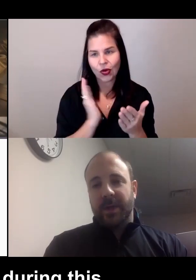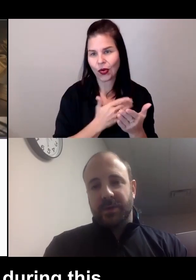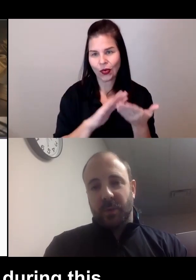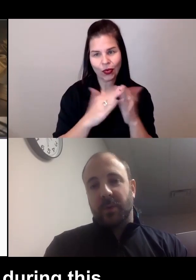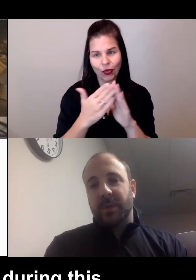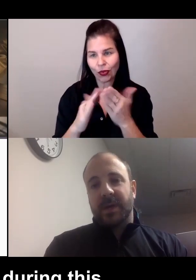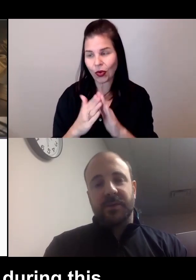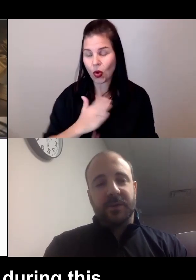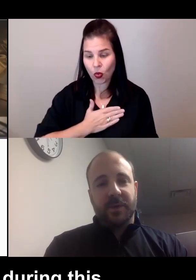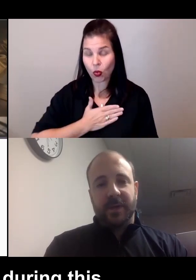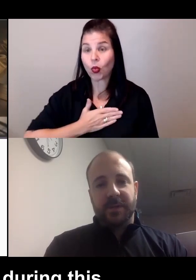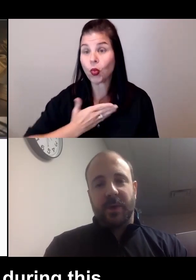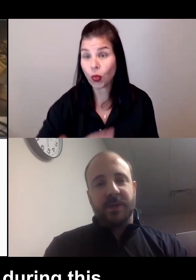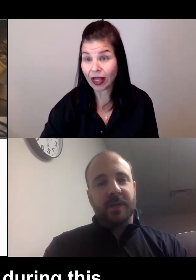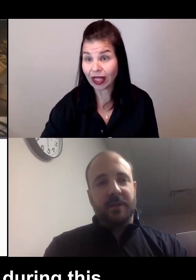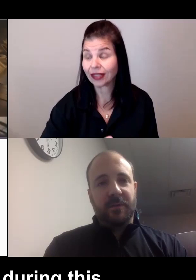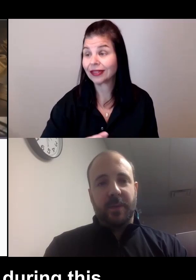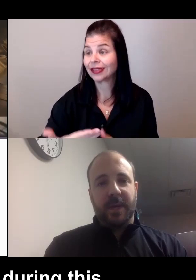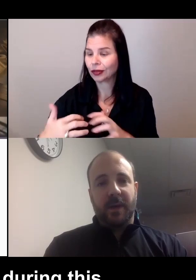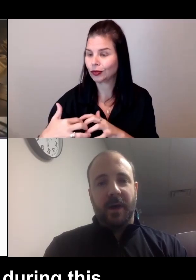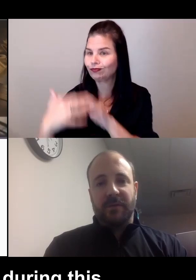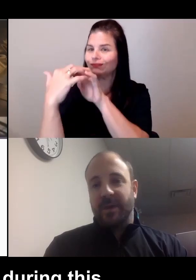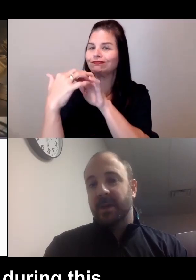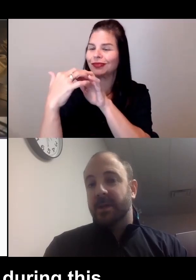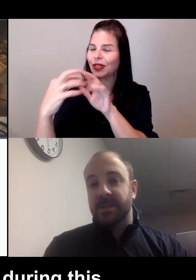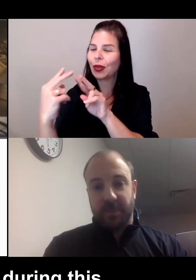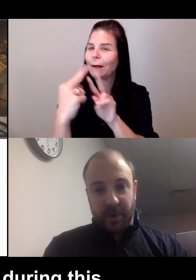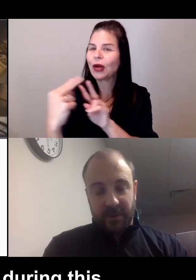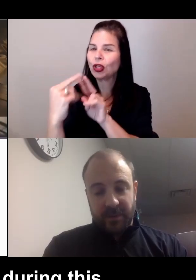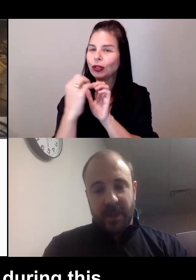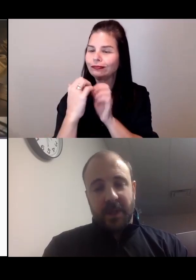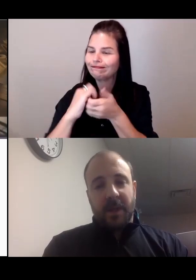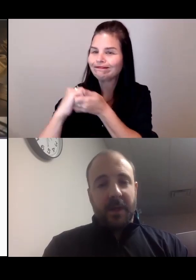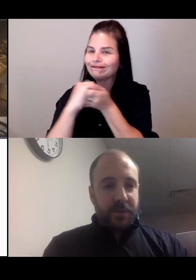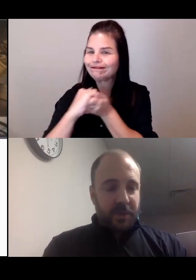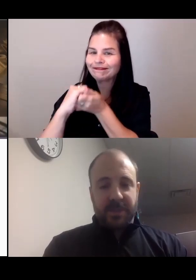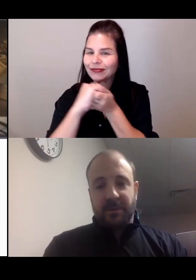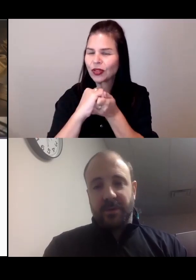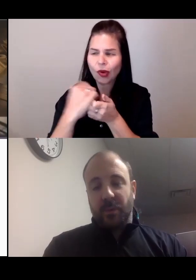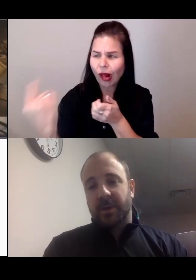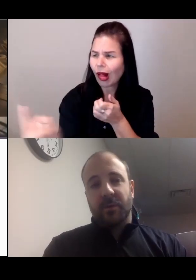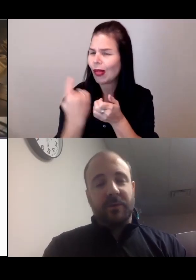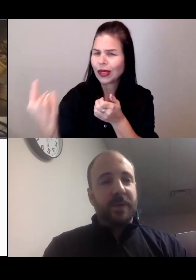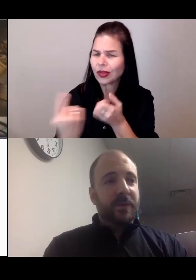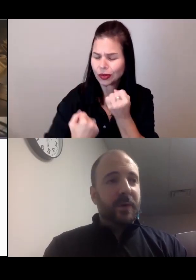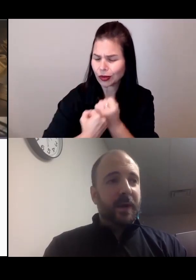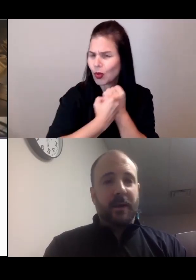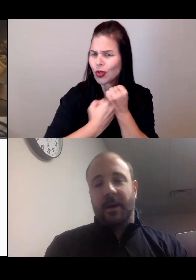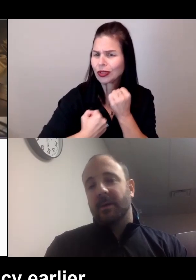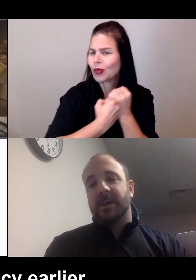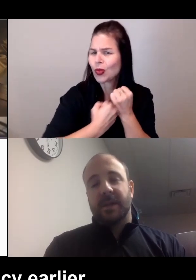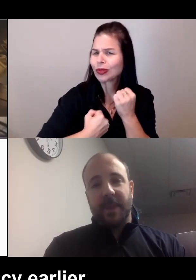being willing to work with us during this project and for being unfailingly supportive in terms of the work that we've been